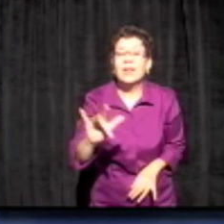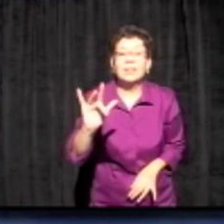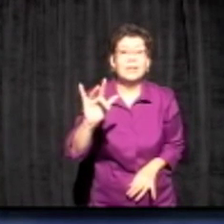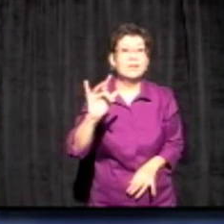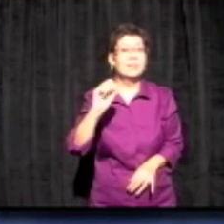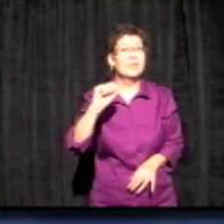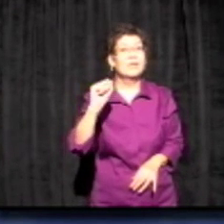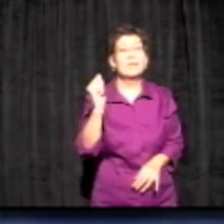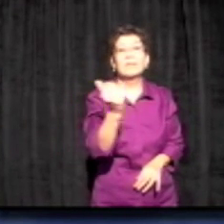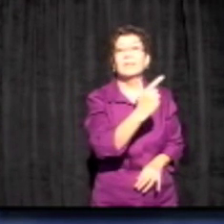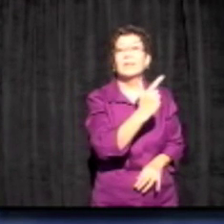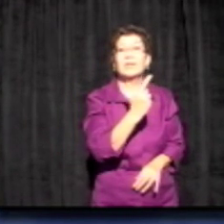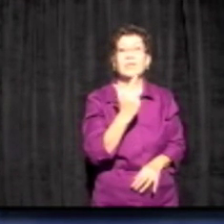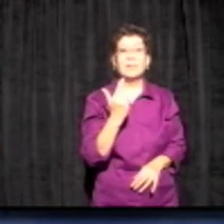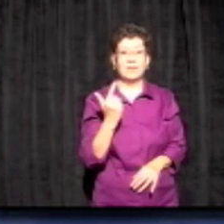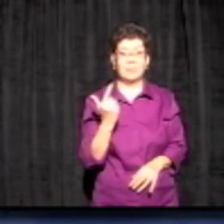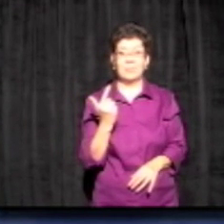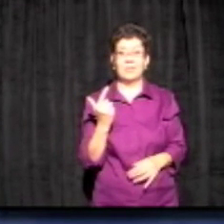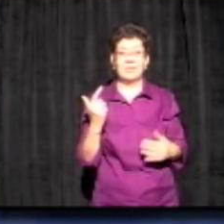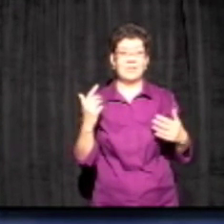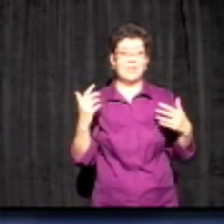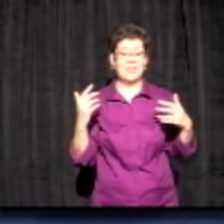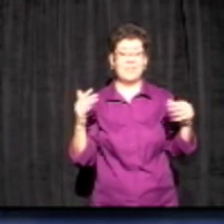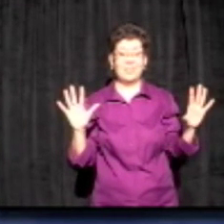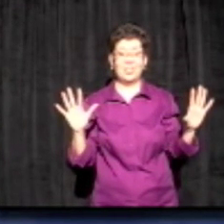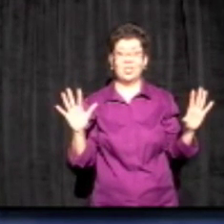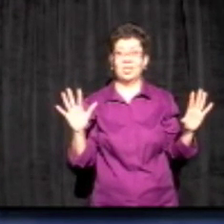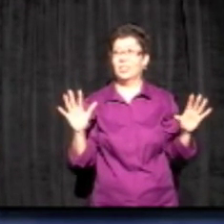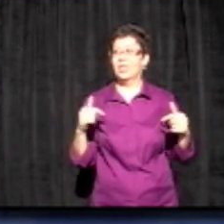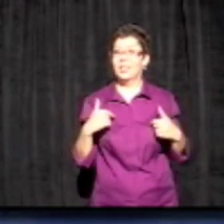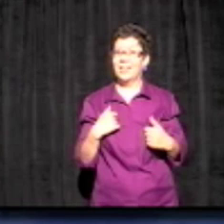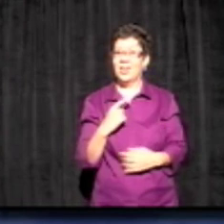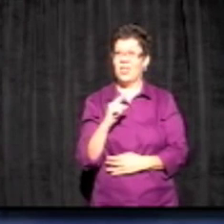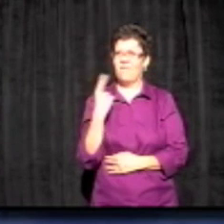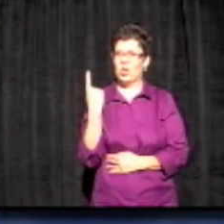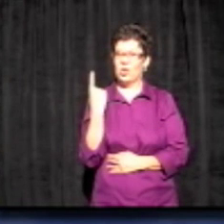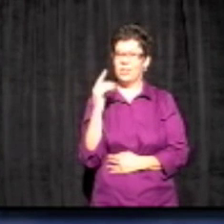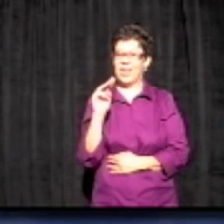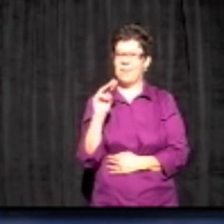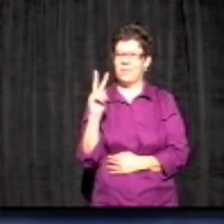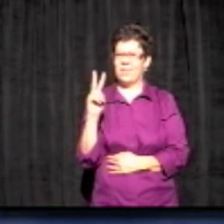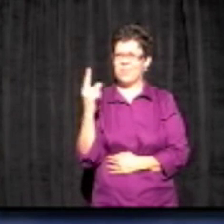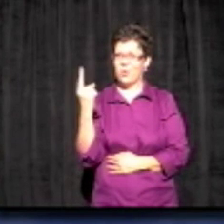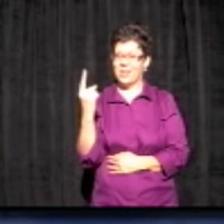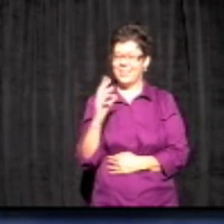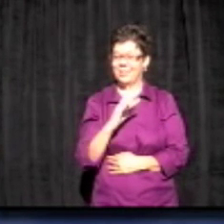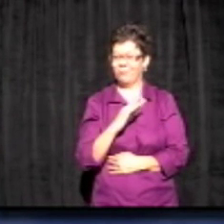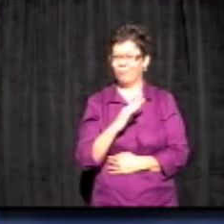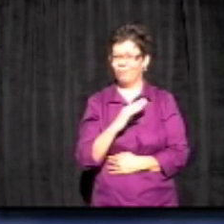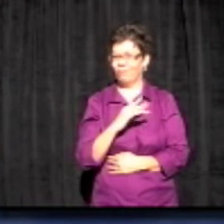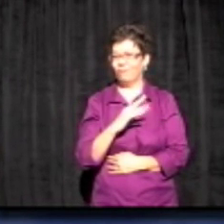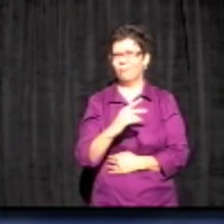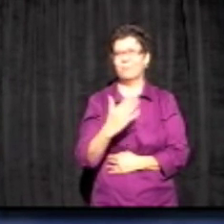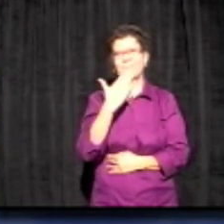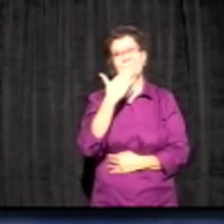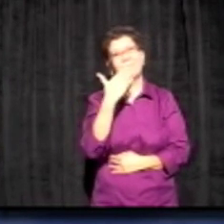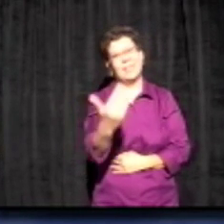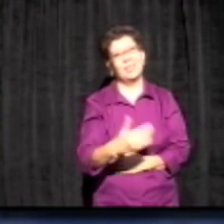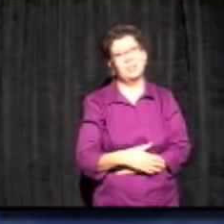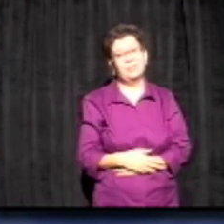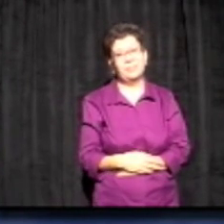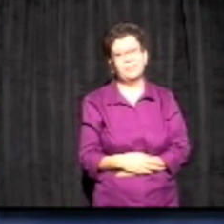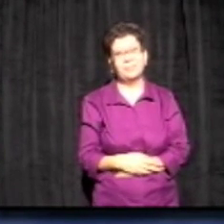all because I get the very first one. Thank you for all so much.